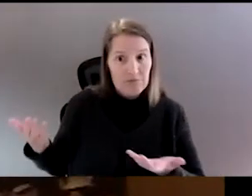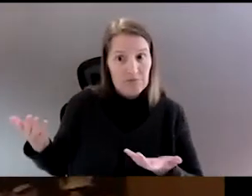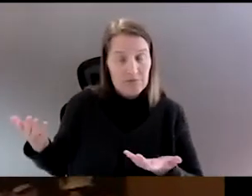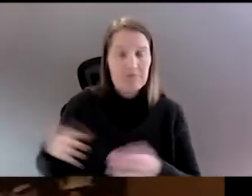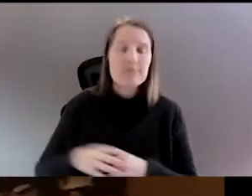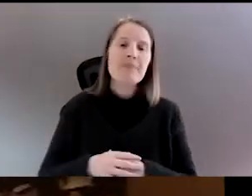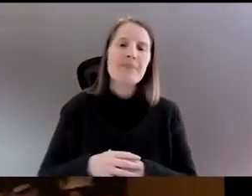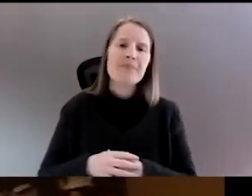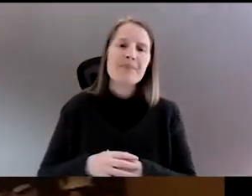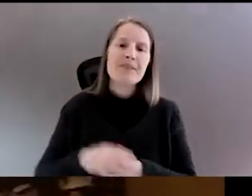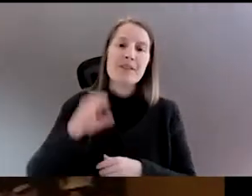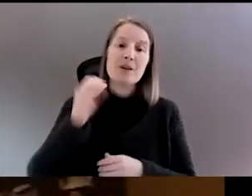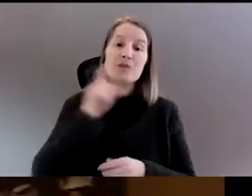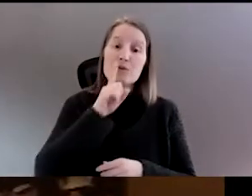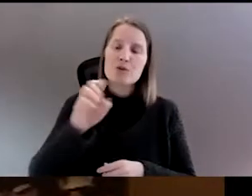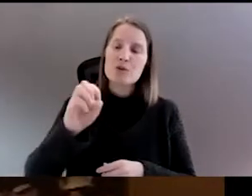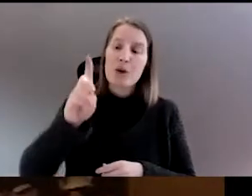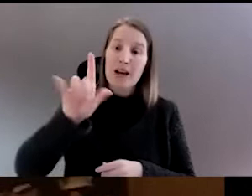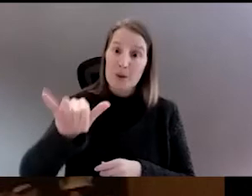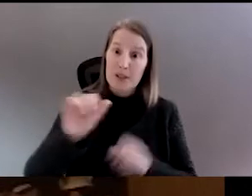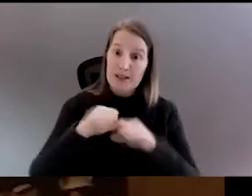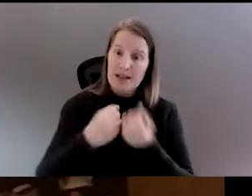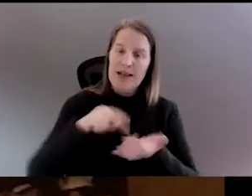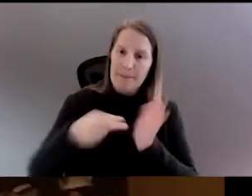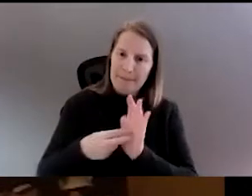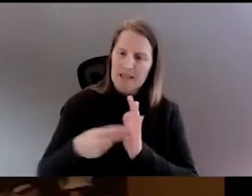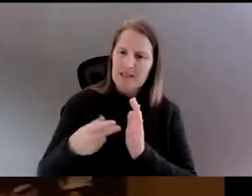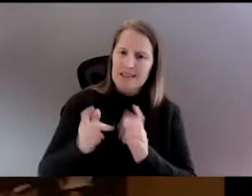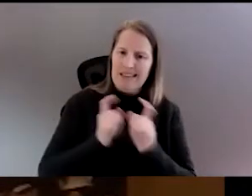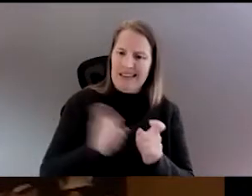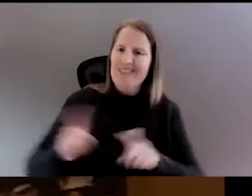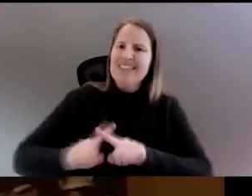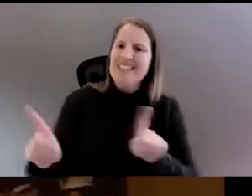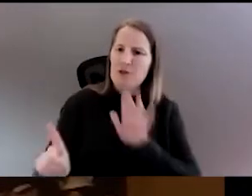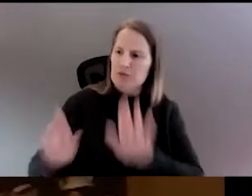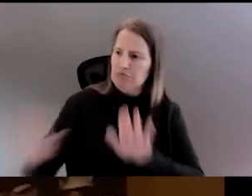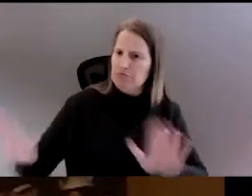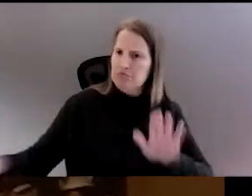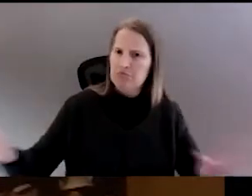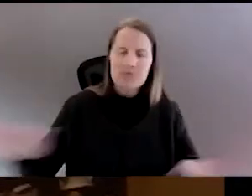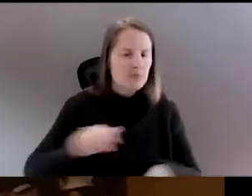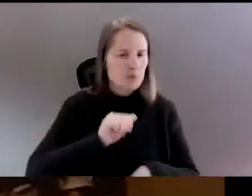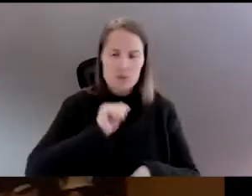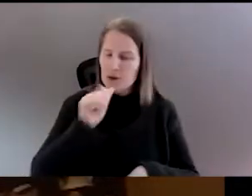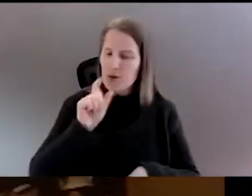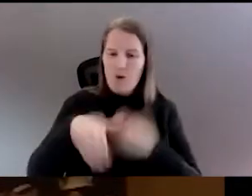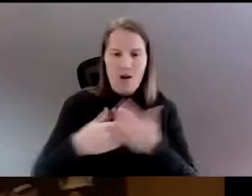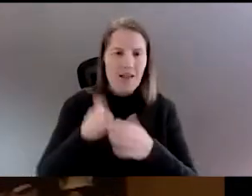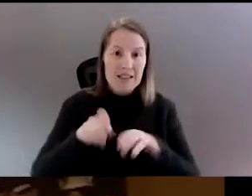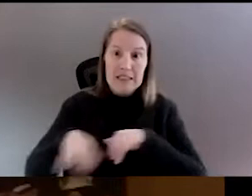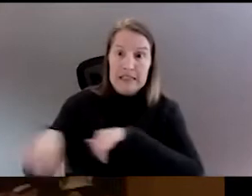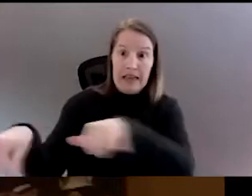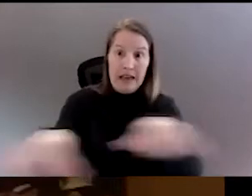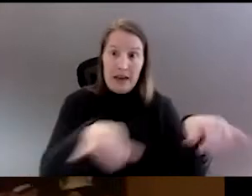equitable society, it takes into account that not everyone needs the same thing. We don't need to be treated in the same